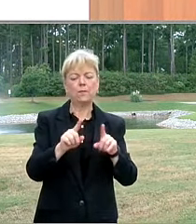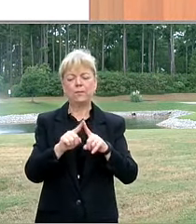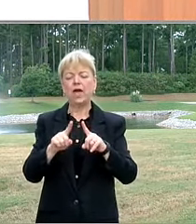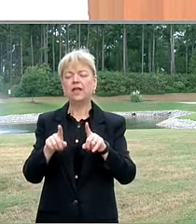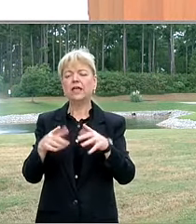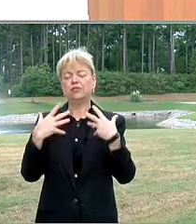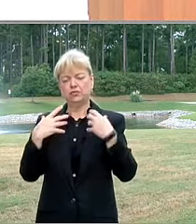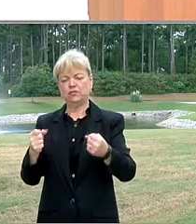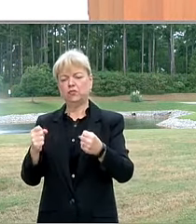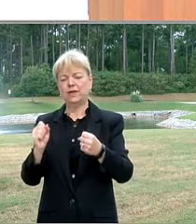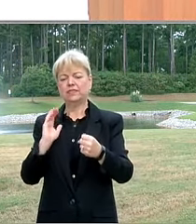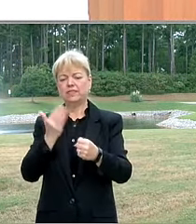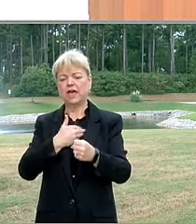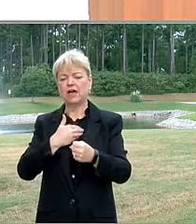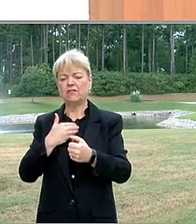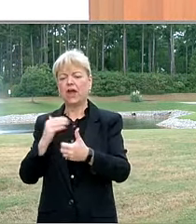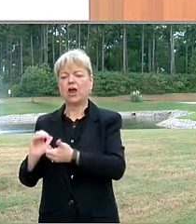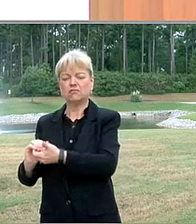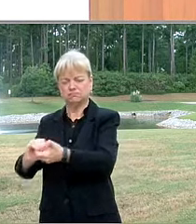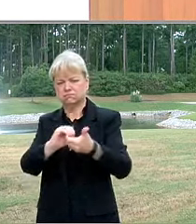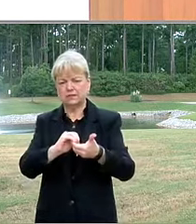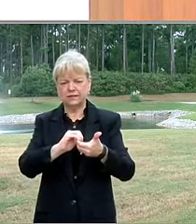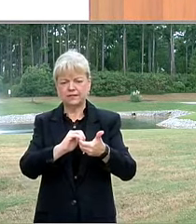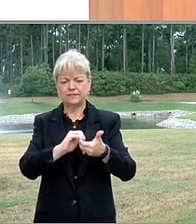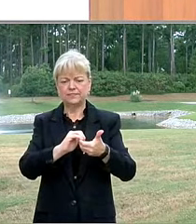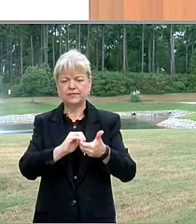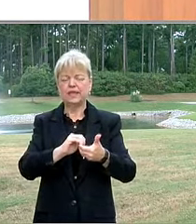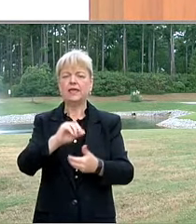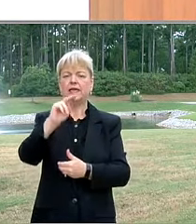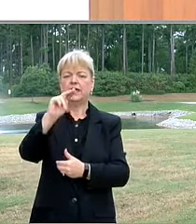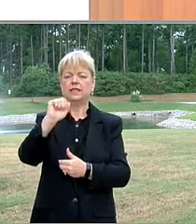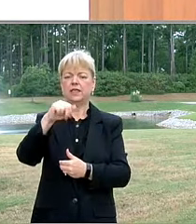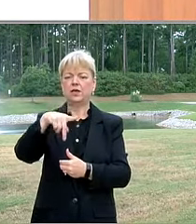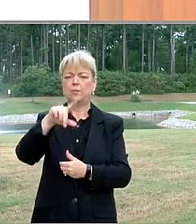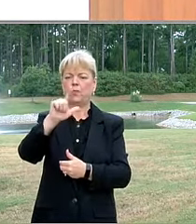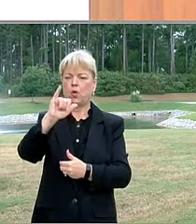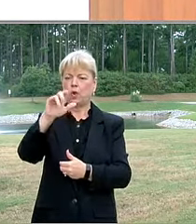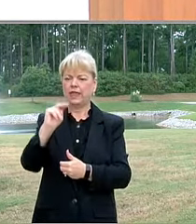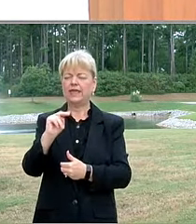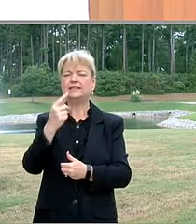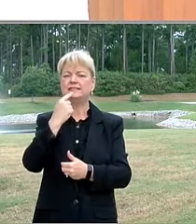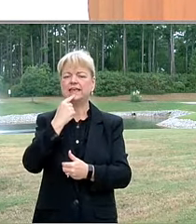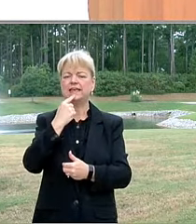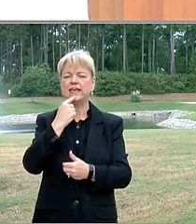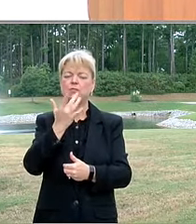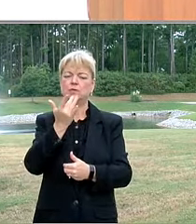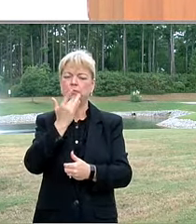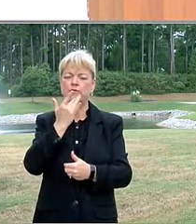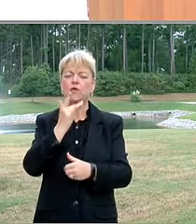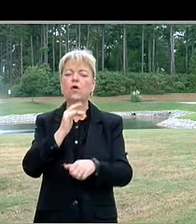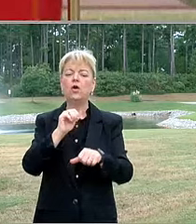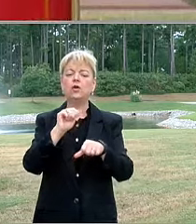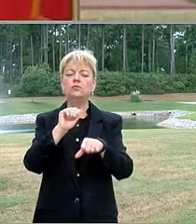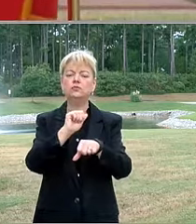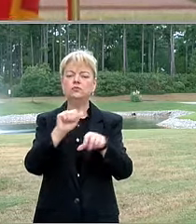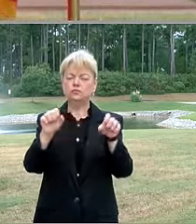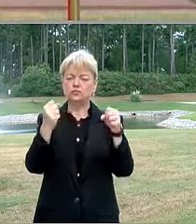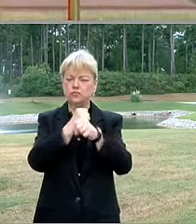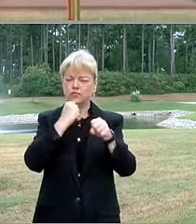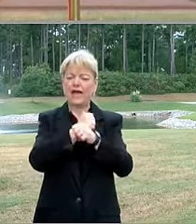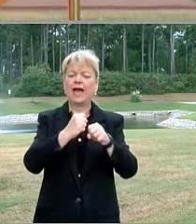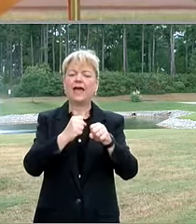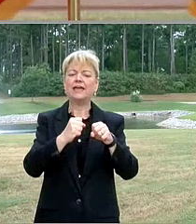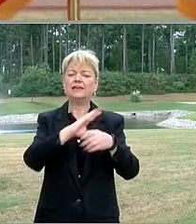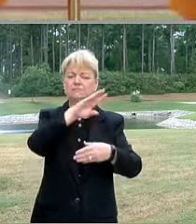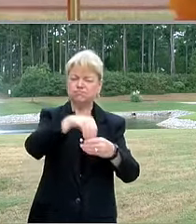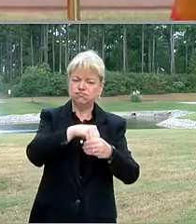partners. Napoleon is believed to have once said that he'd rather fight as an alliance than to be part of one. Let me